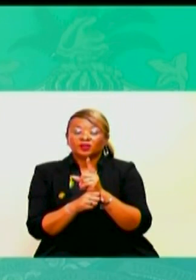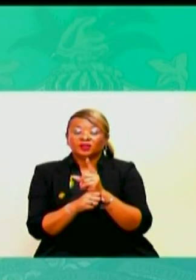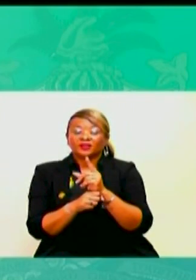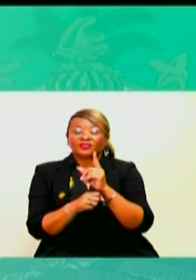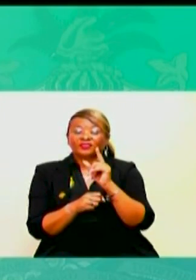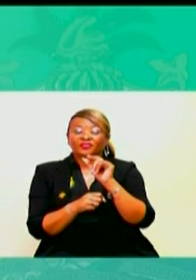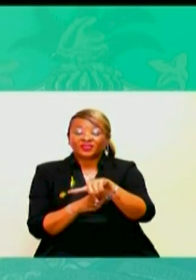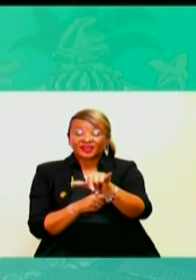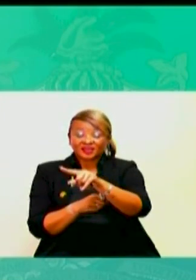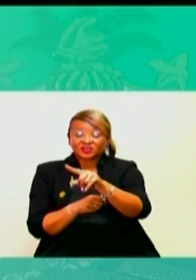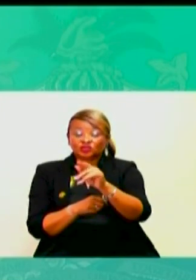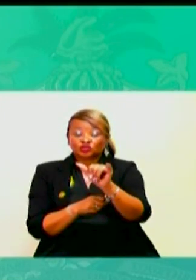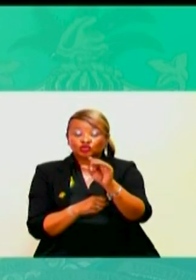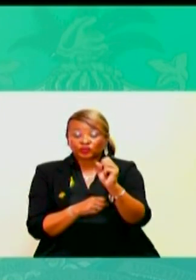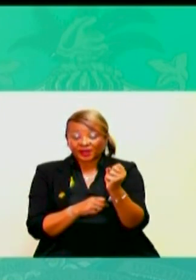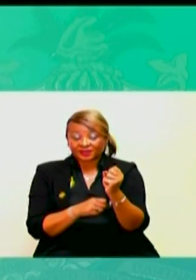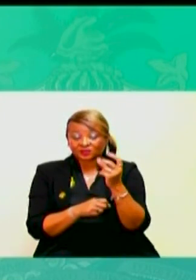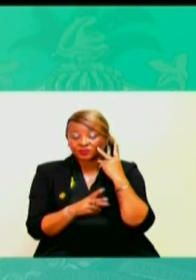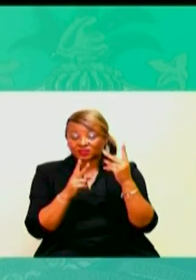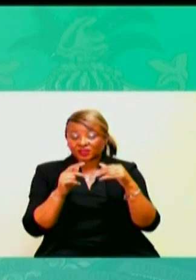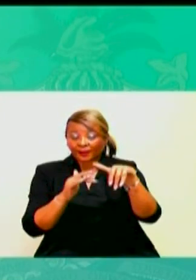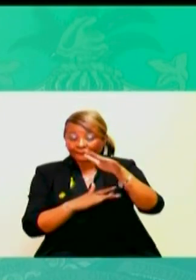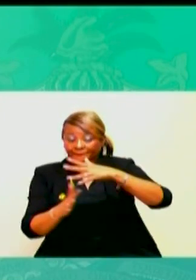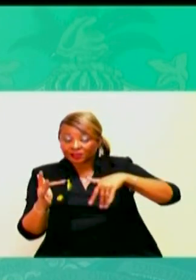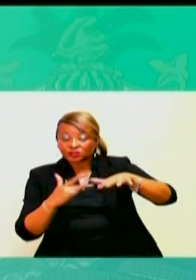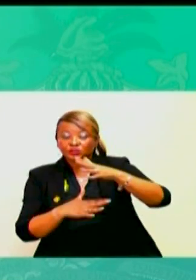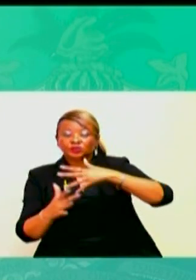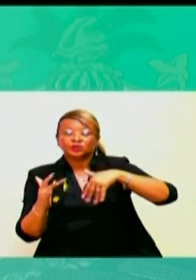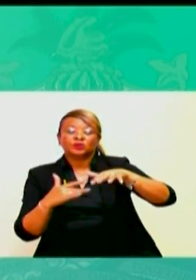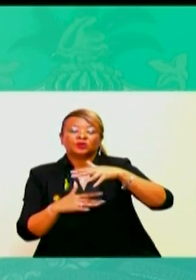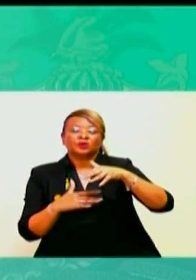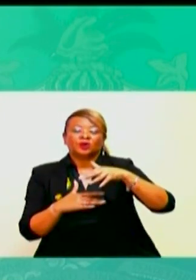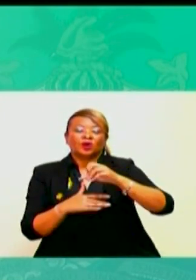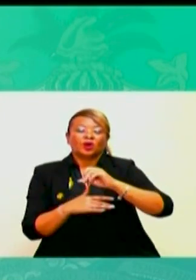trends, where we see a mixture, a divergence of